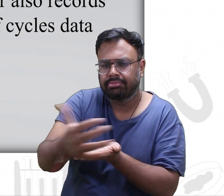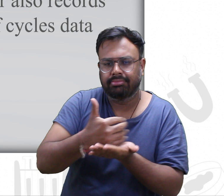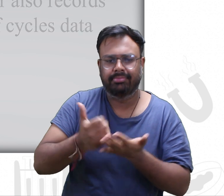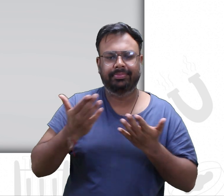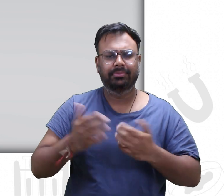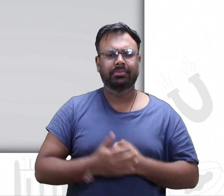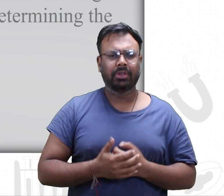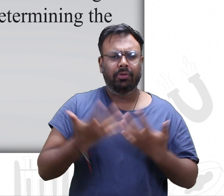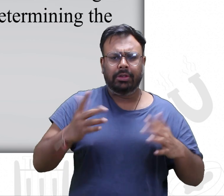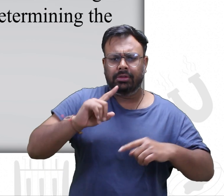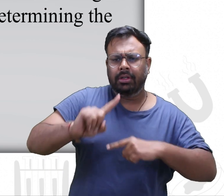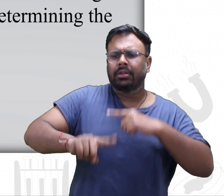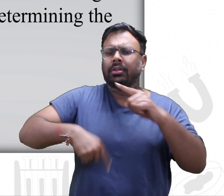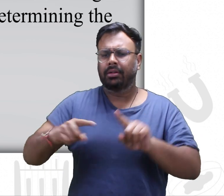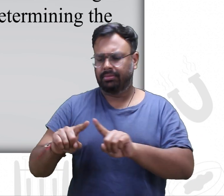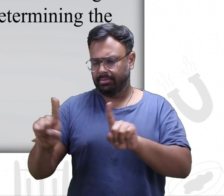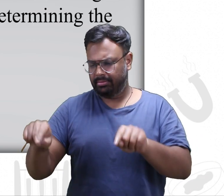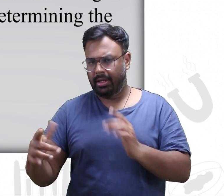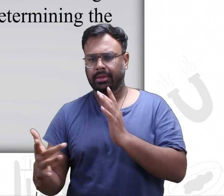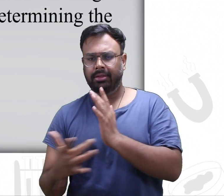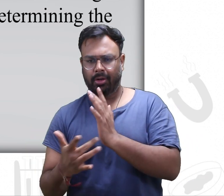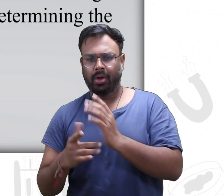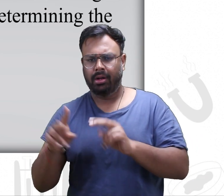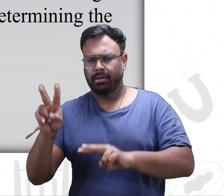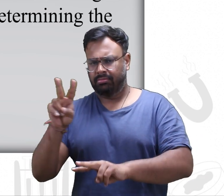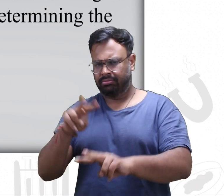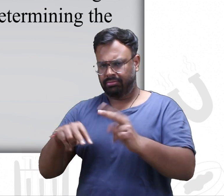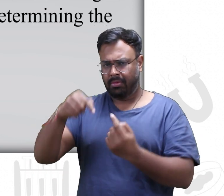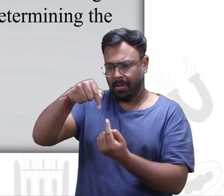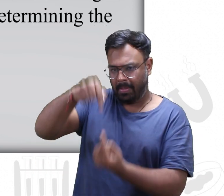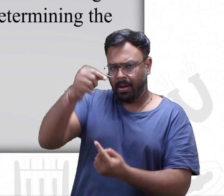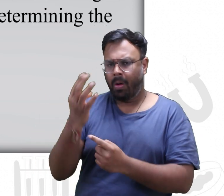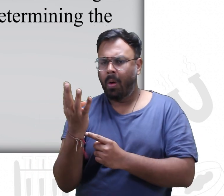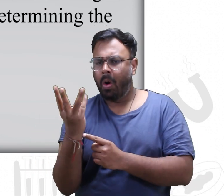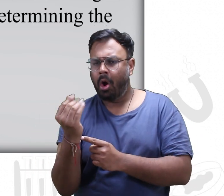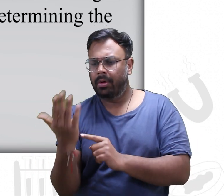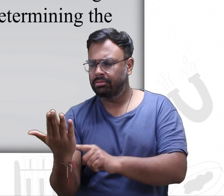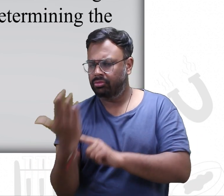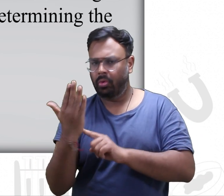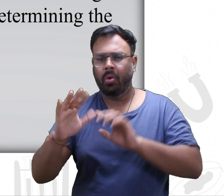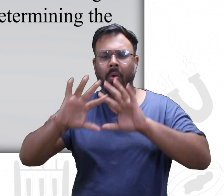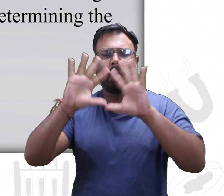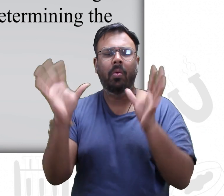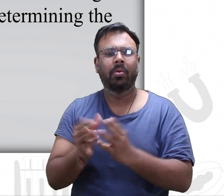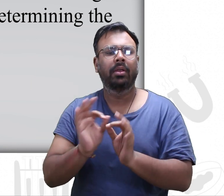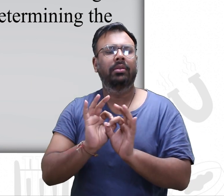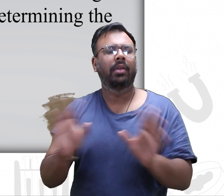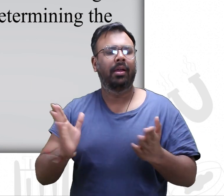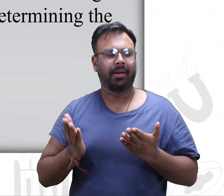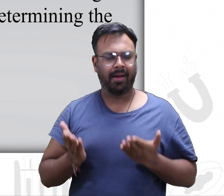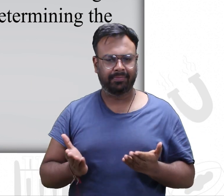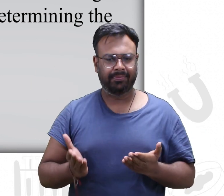the test. Crack length is monitored using digital camera images. These recorded data are then used